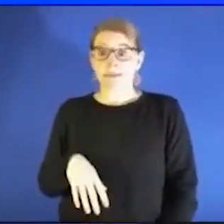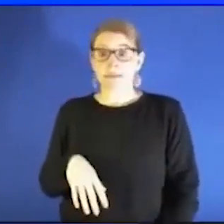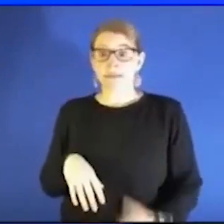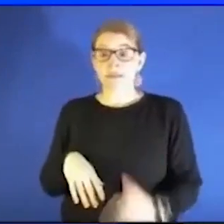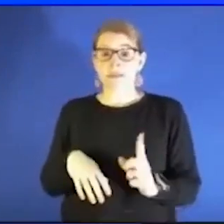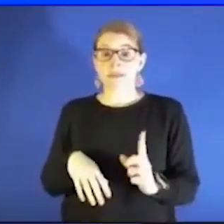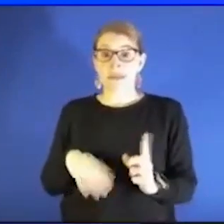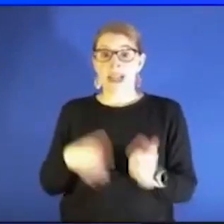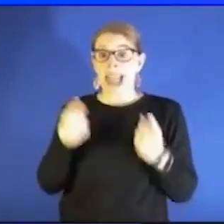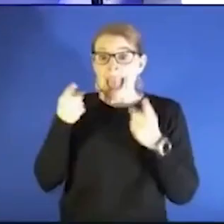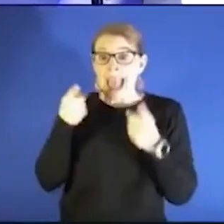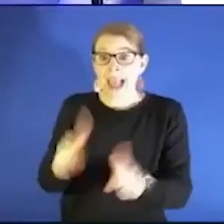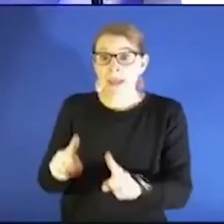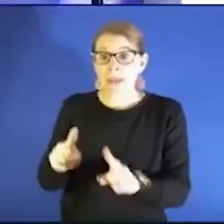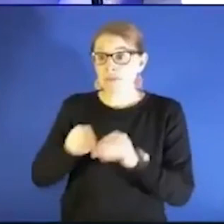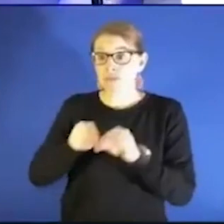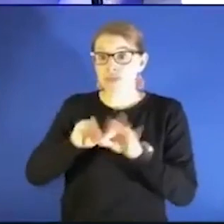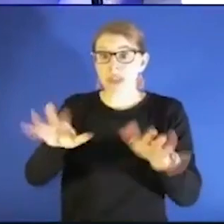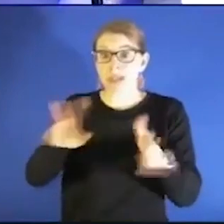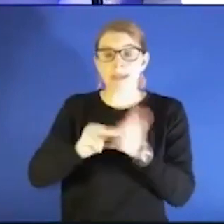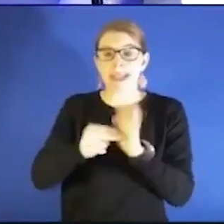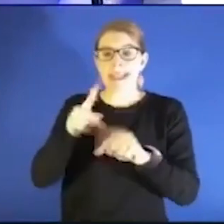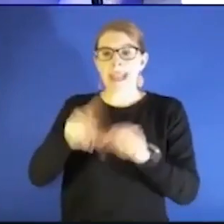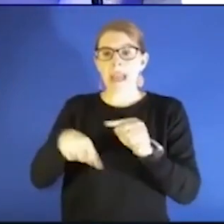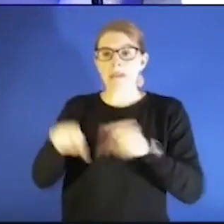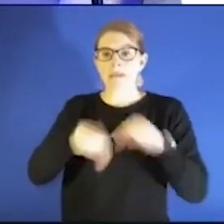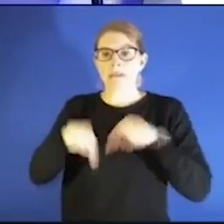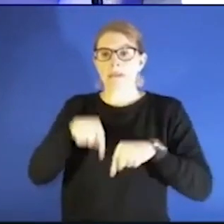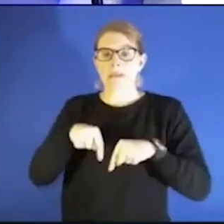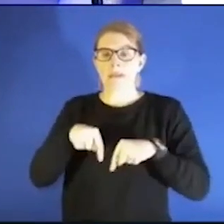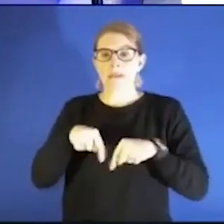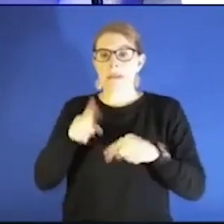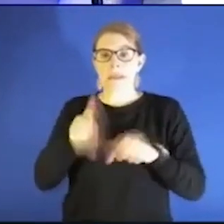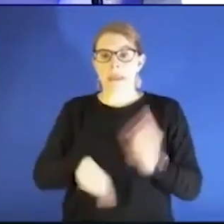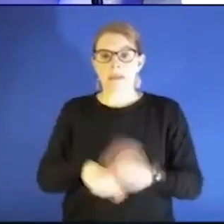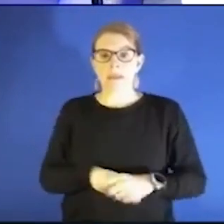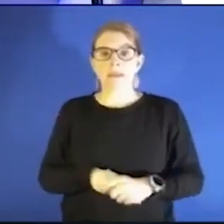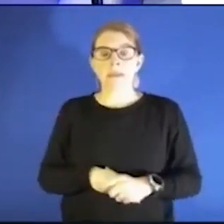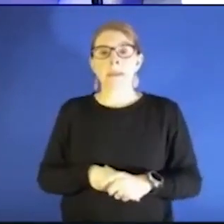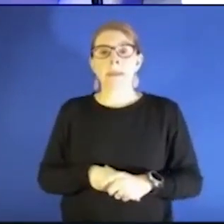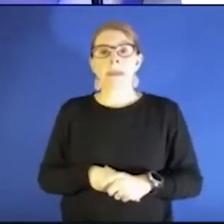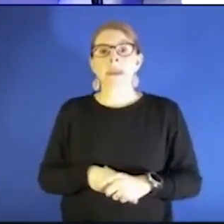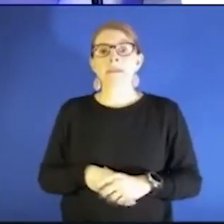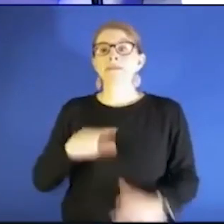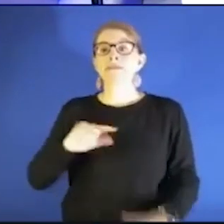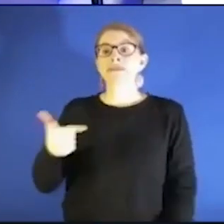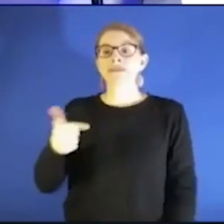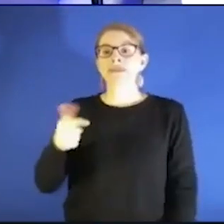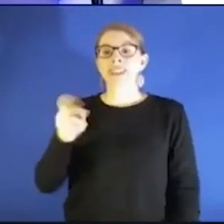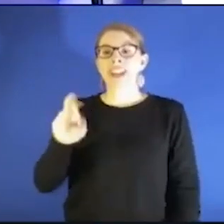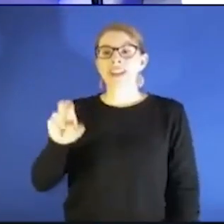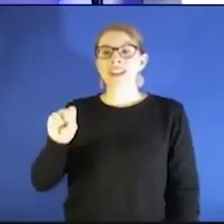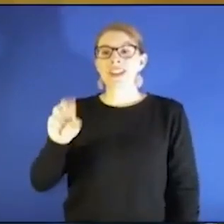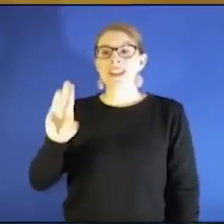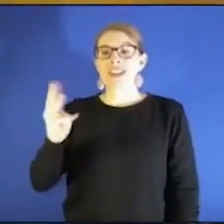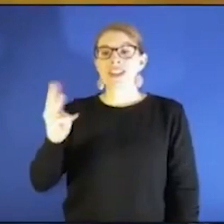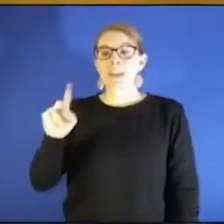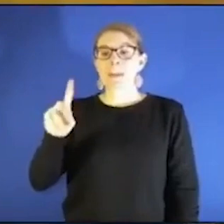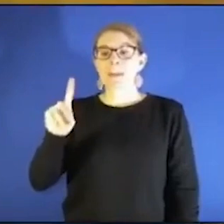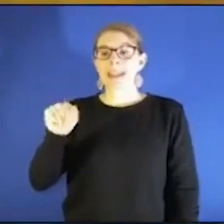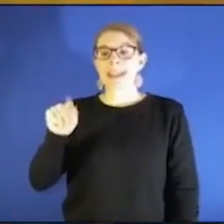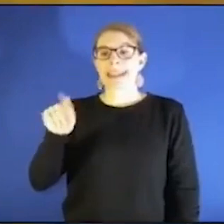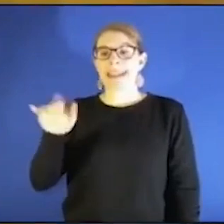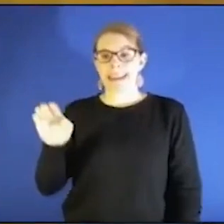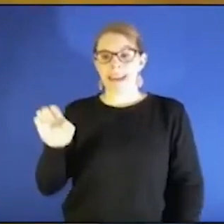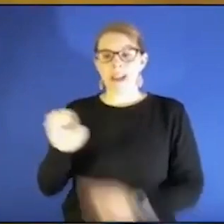can't walk it back. Thank you both for sitting here with me today. Yeah, of course. Thanks for having us. All right, Dr. Schmidtke, you're up next. Yeah, thank you. I have 2